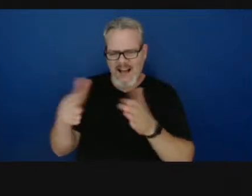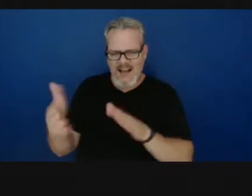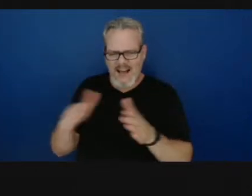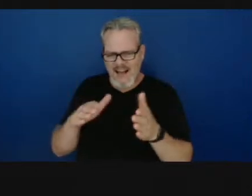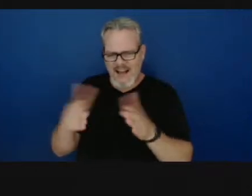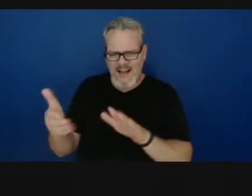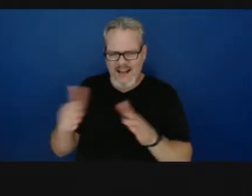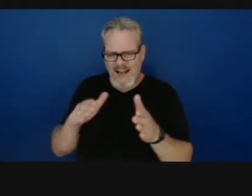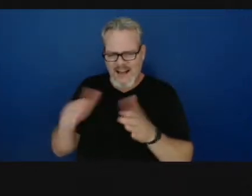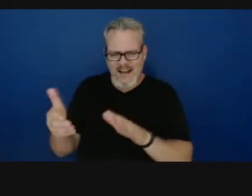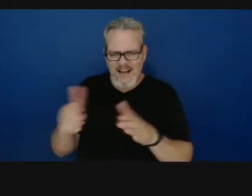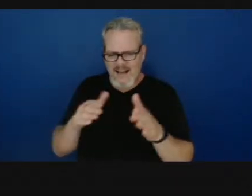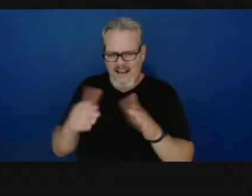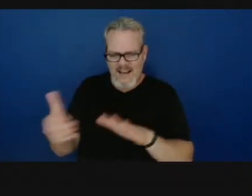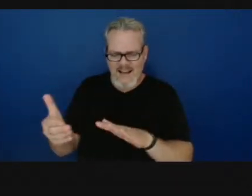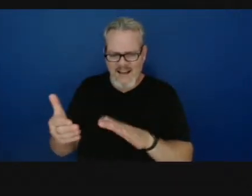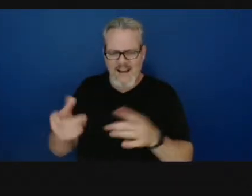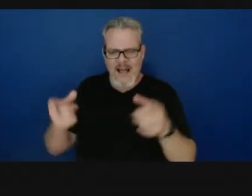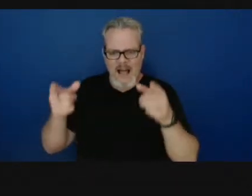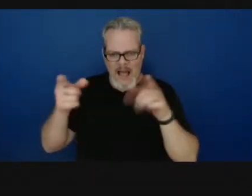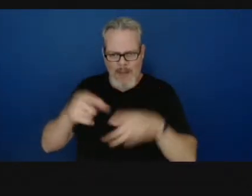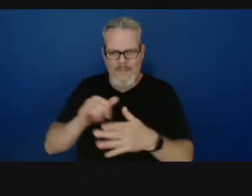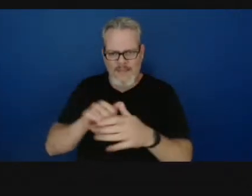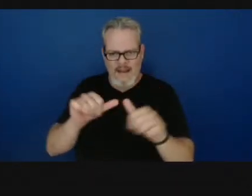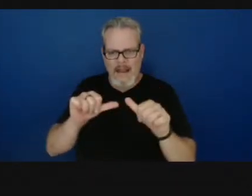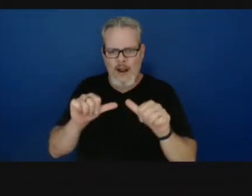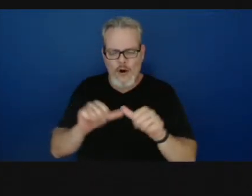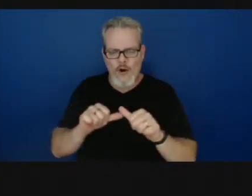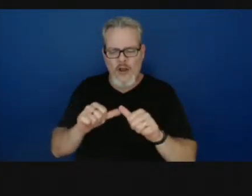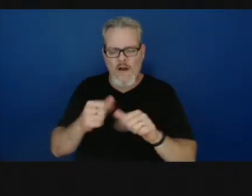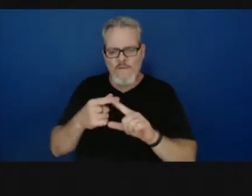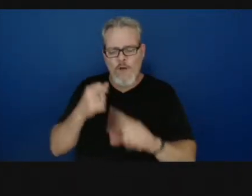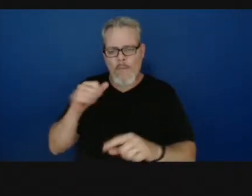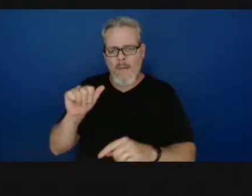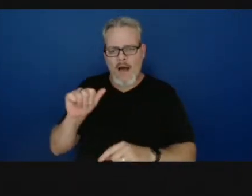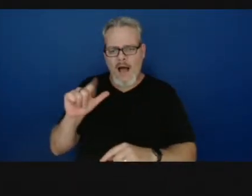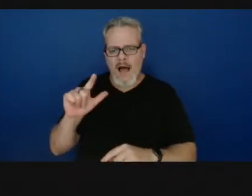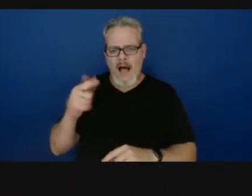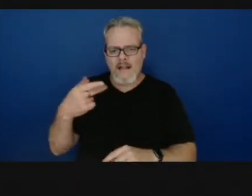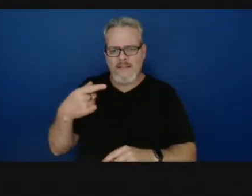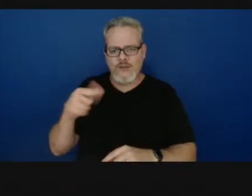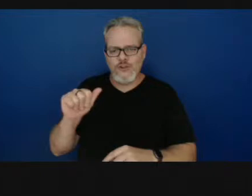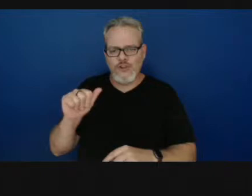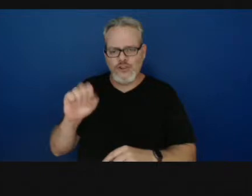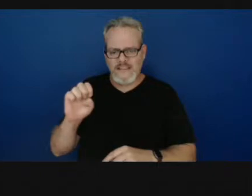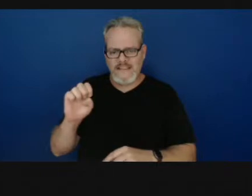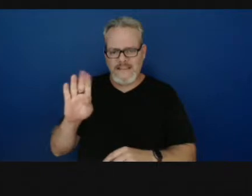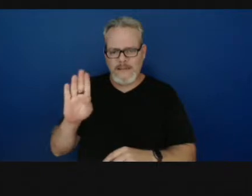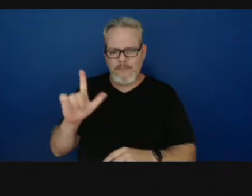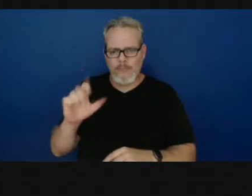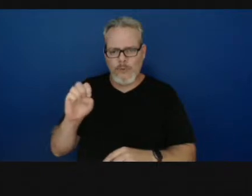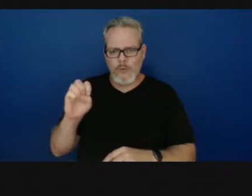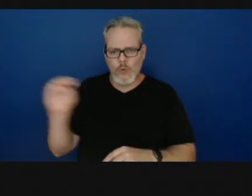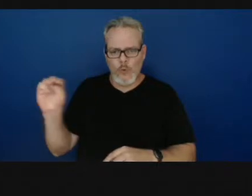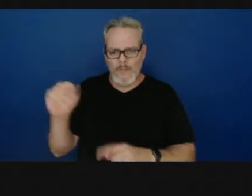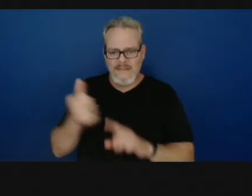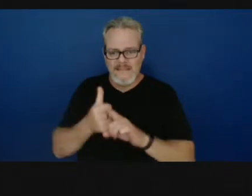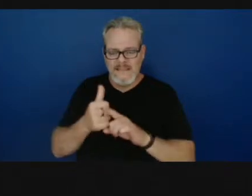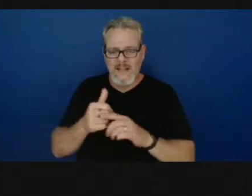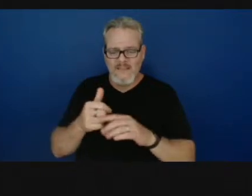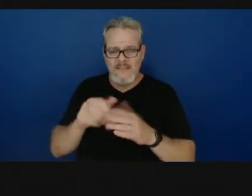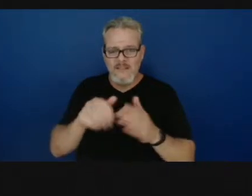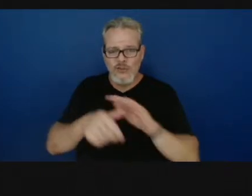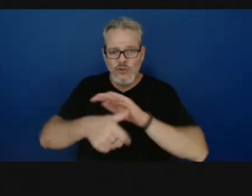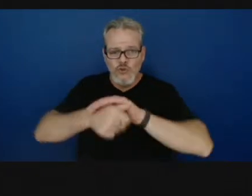algae bloom that came about a little bit later. And you can see here all these dead fish, and there's also dead turtles on the